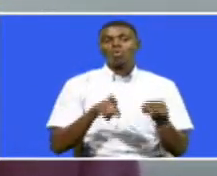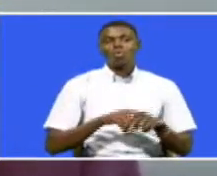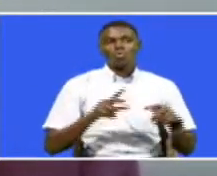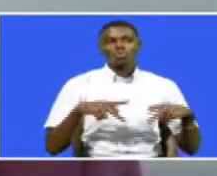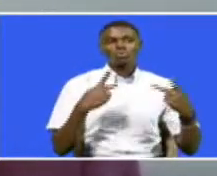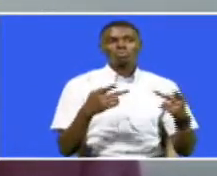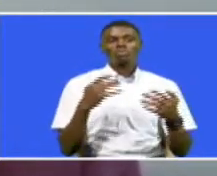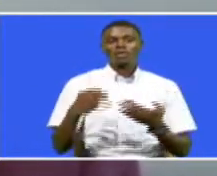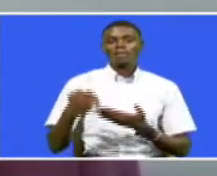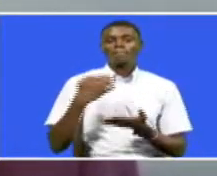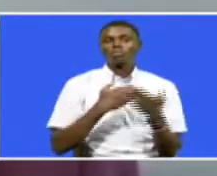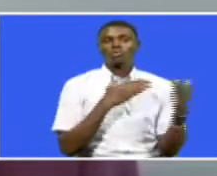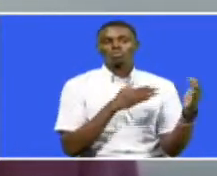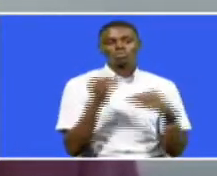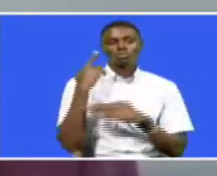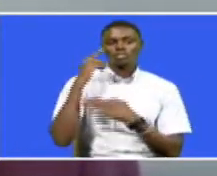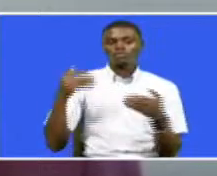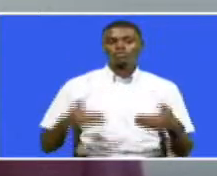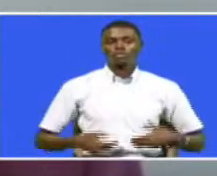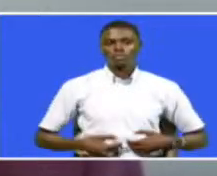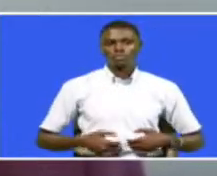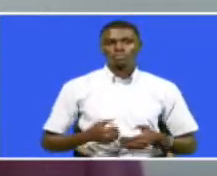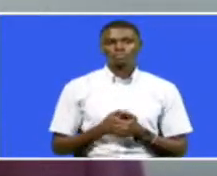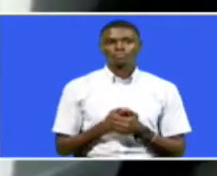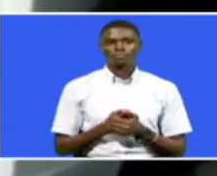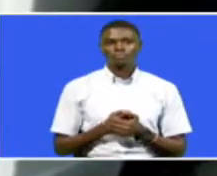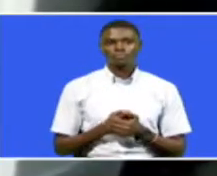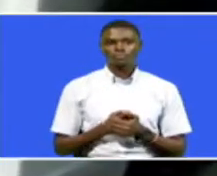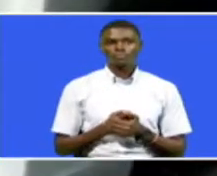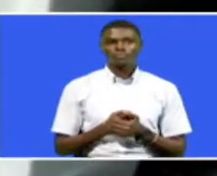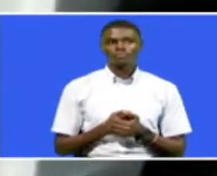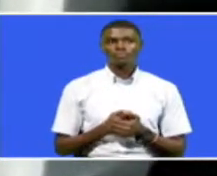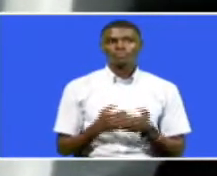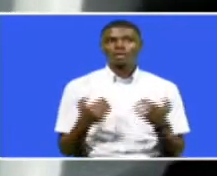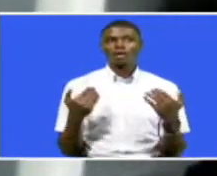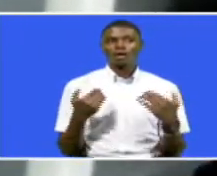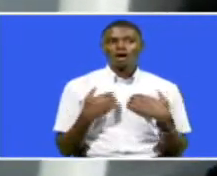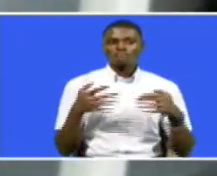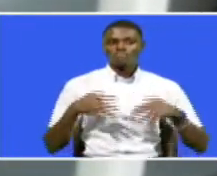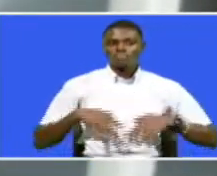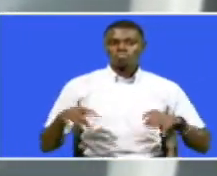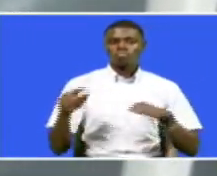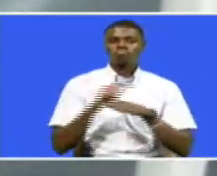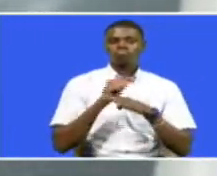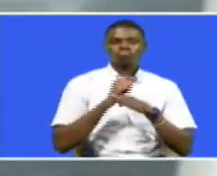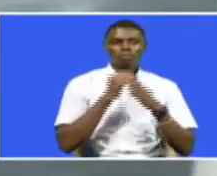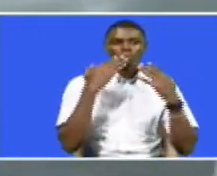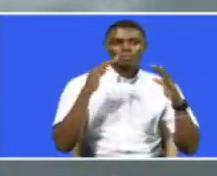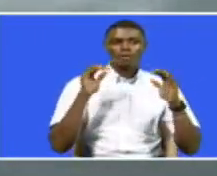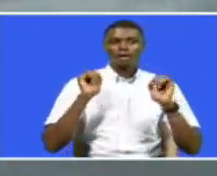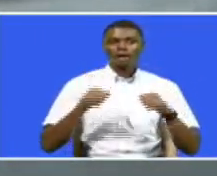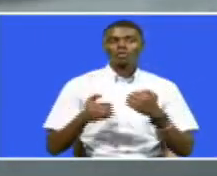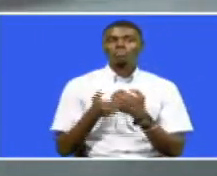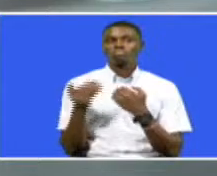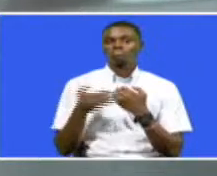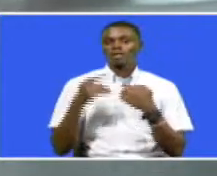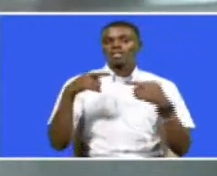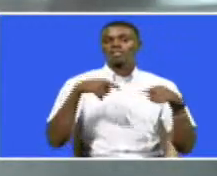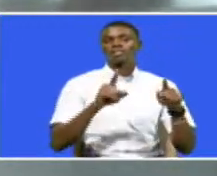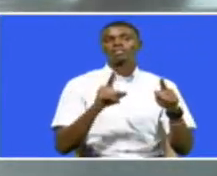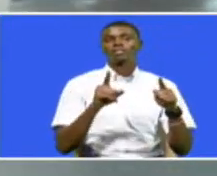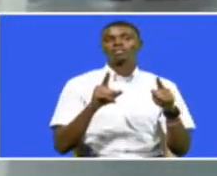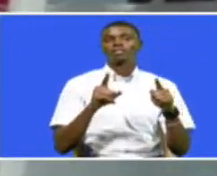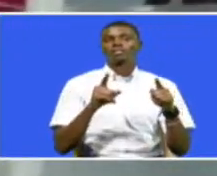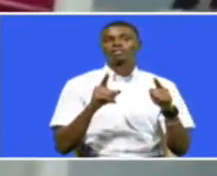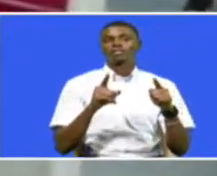provides employment opportunity for the youth. So that means we have more people who are trained and can handle these vessels,